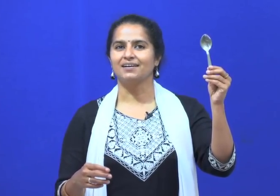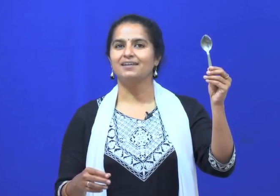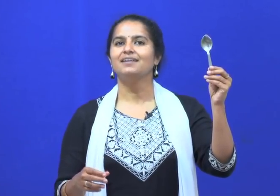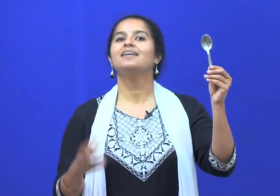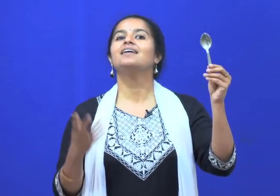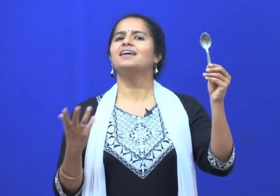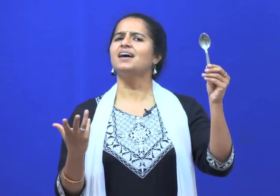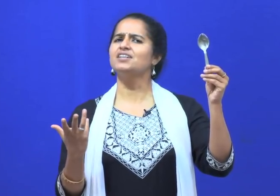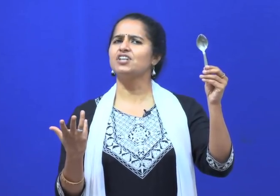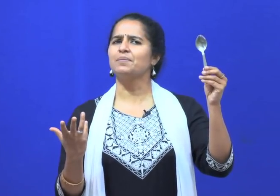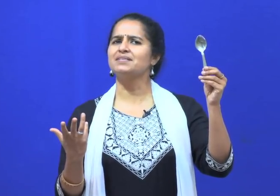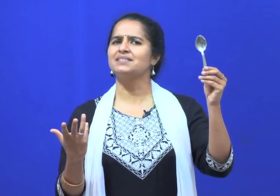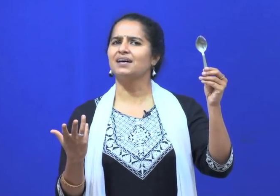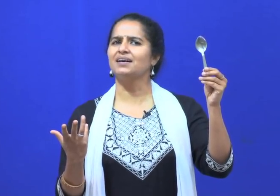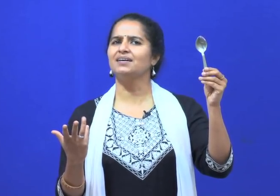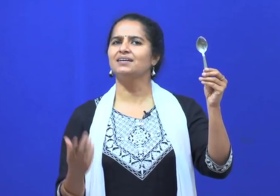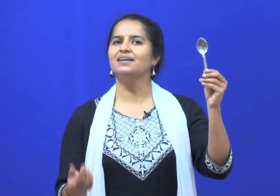Chamasaha. Kaha chamasaha?